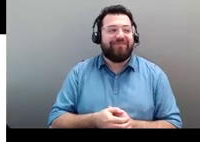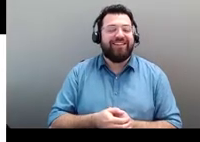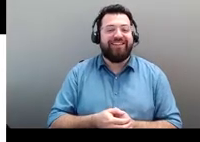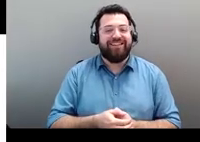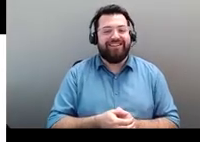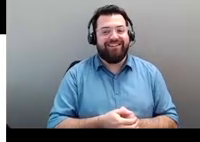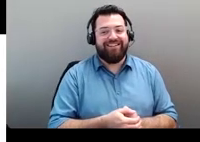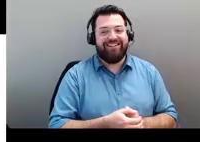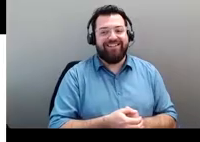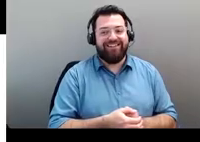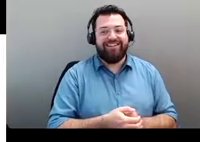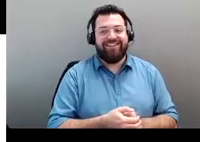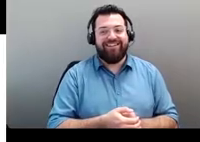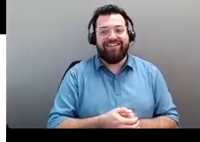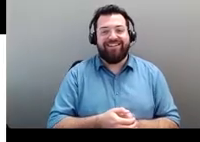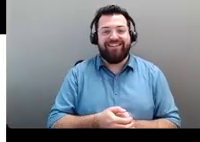Um, yeah.